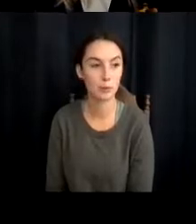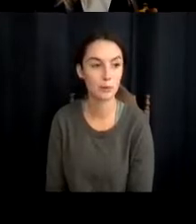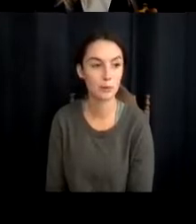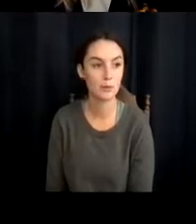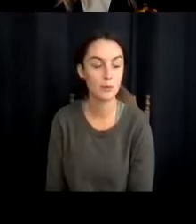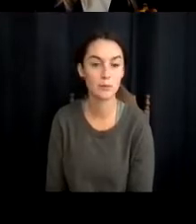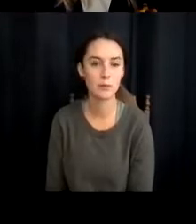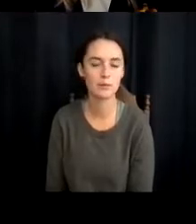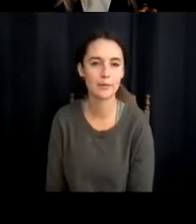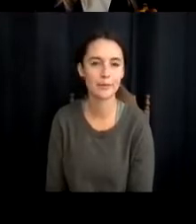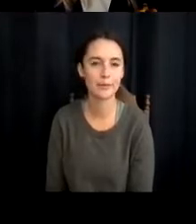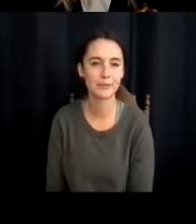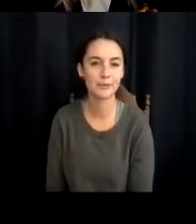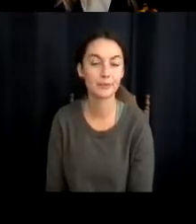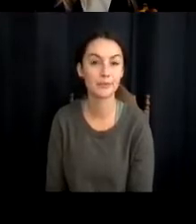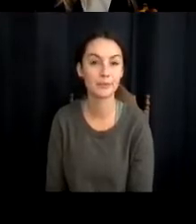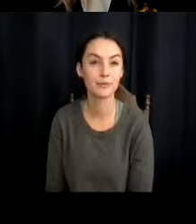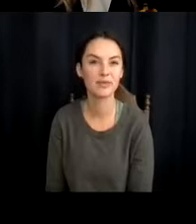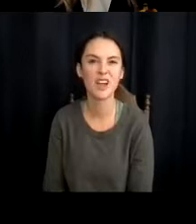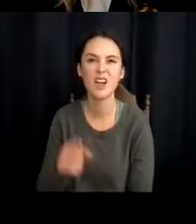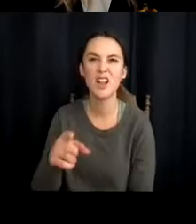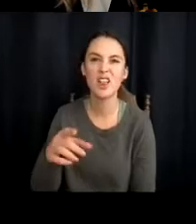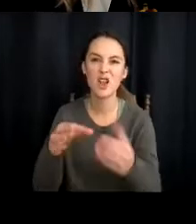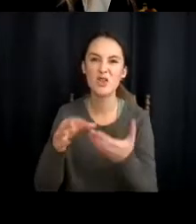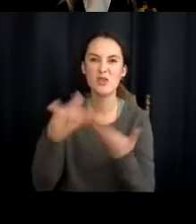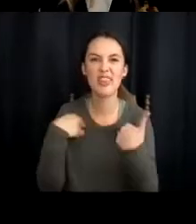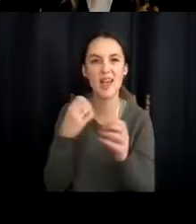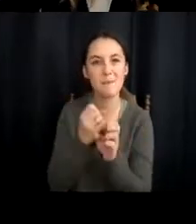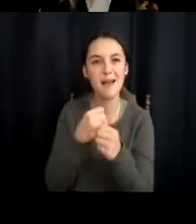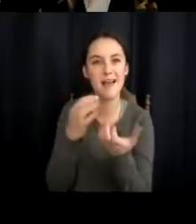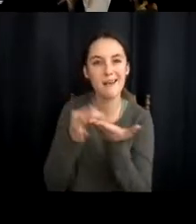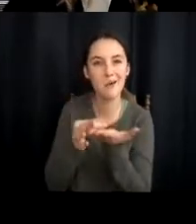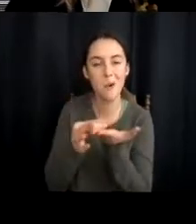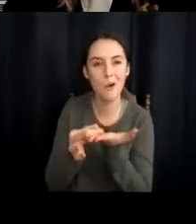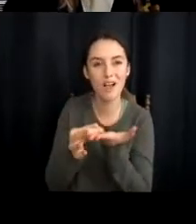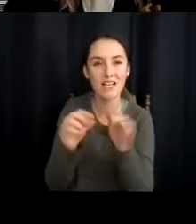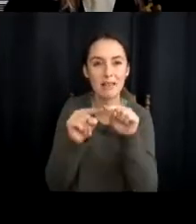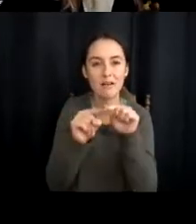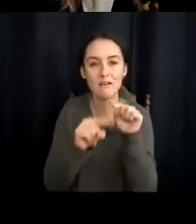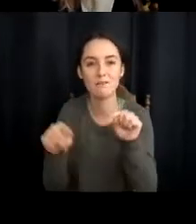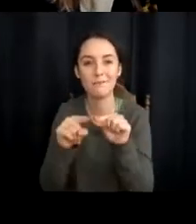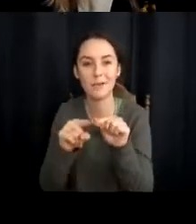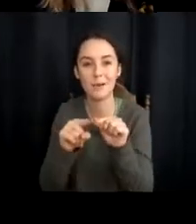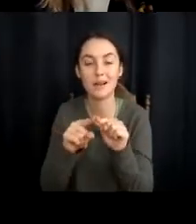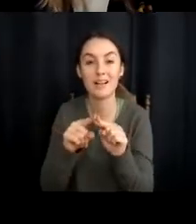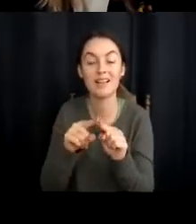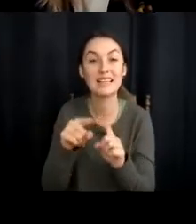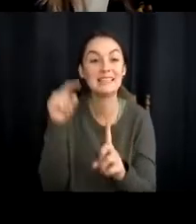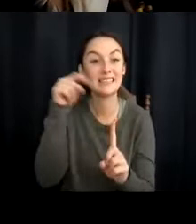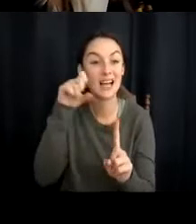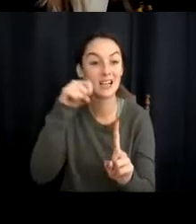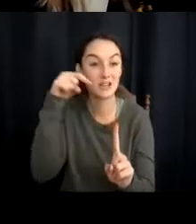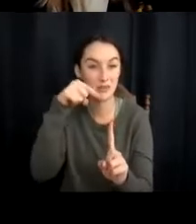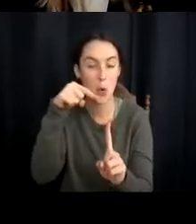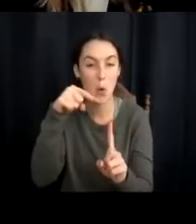do they make a coin of that big gold thingy? The gold circle. Yeah, so this is actually, that's a